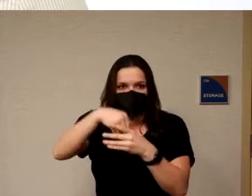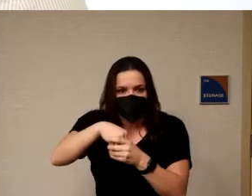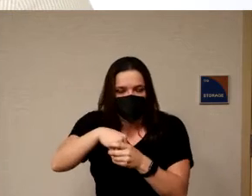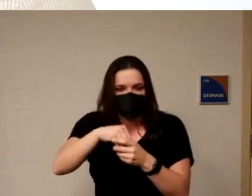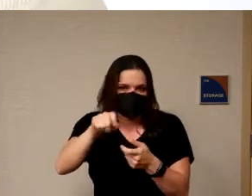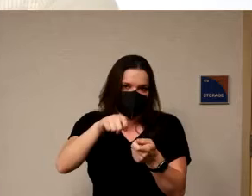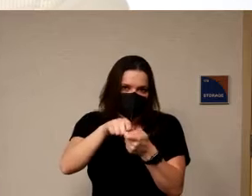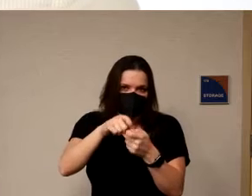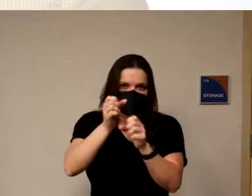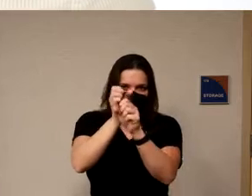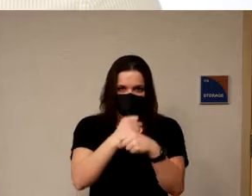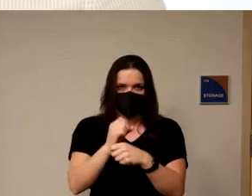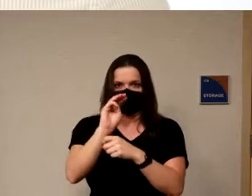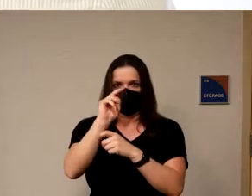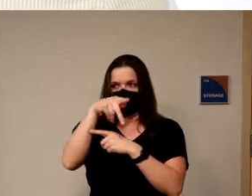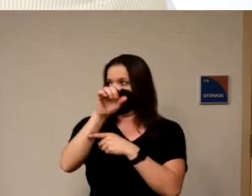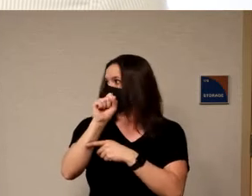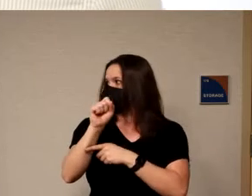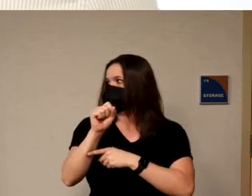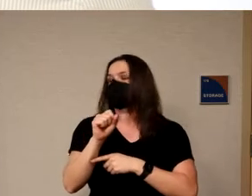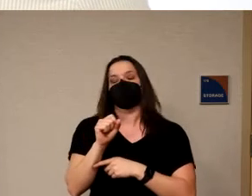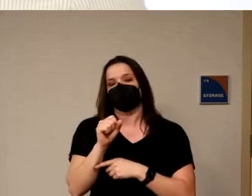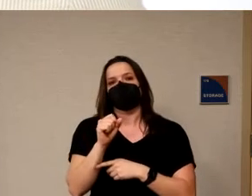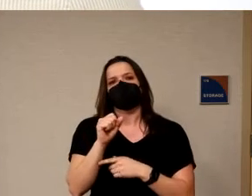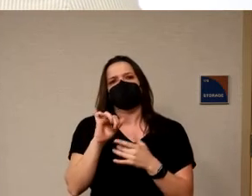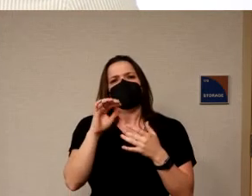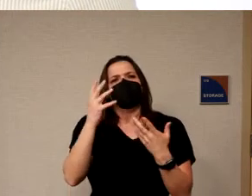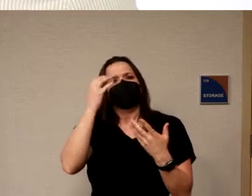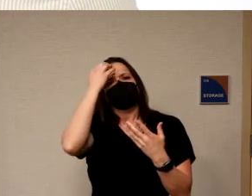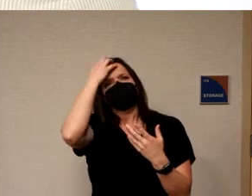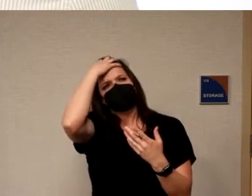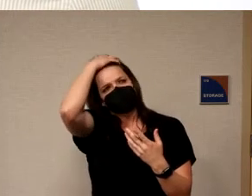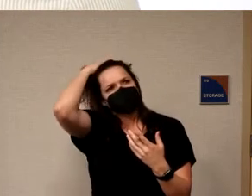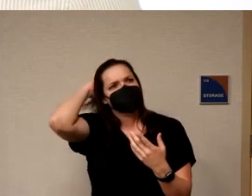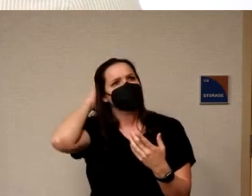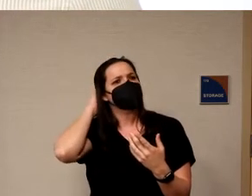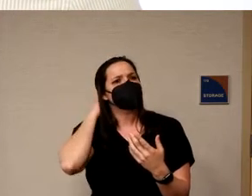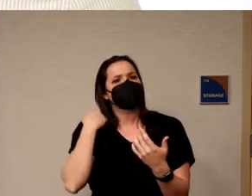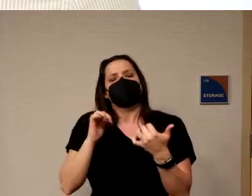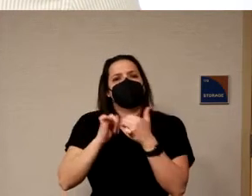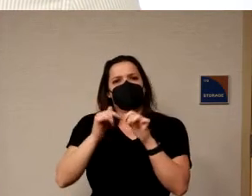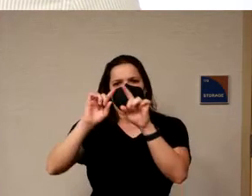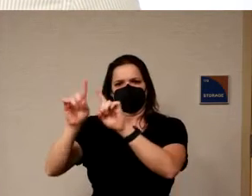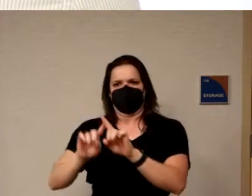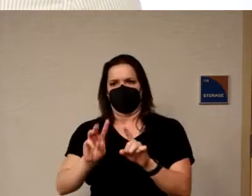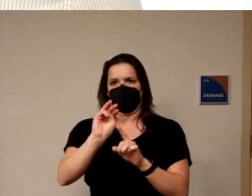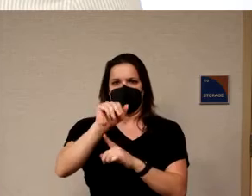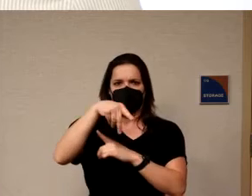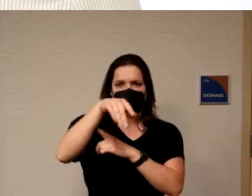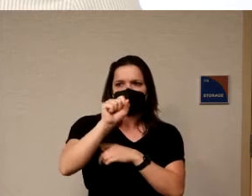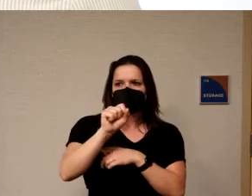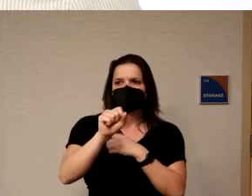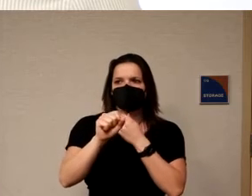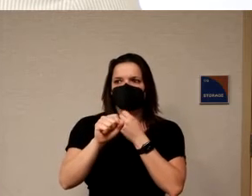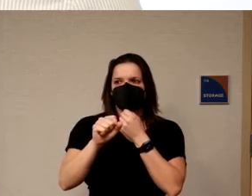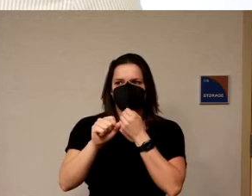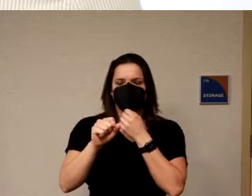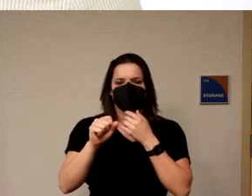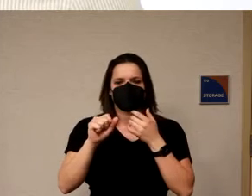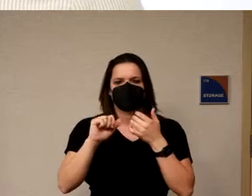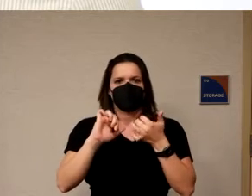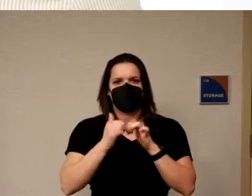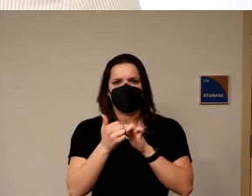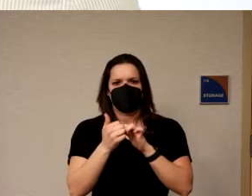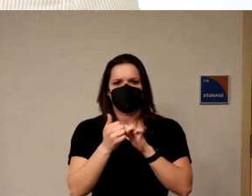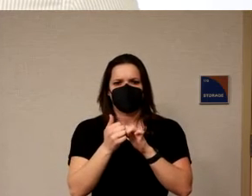in creating the maps. Oh, okay. So how did the different maps, how